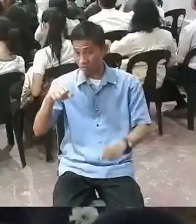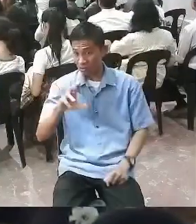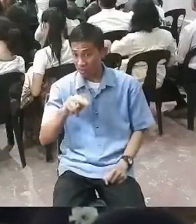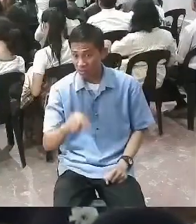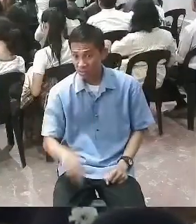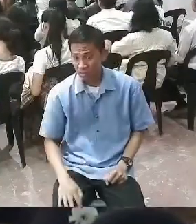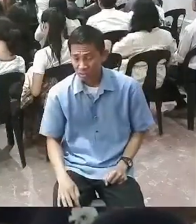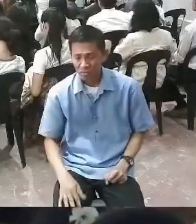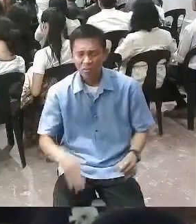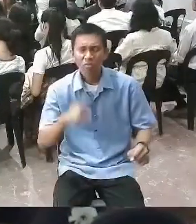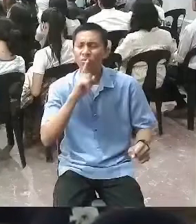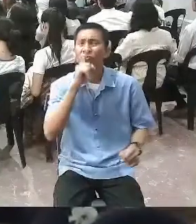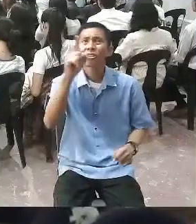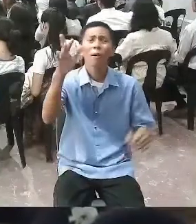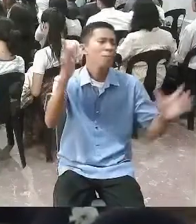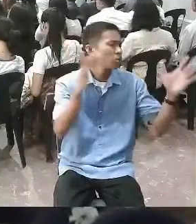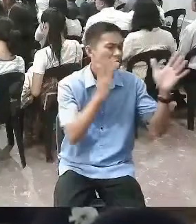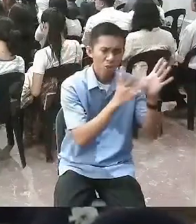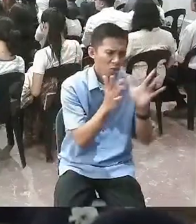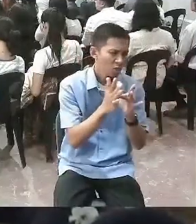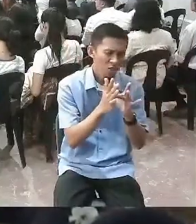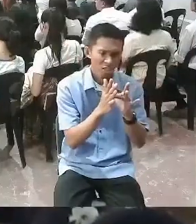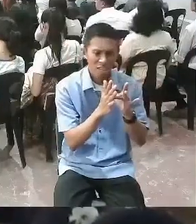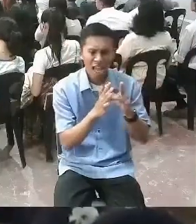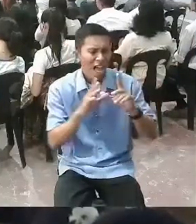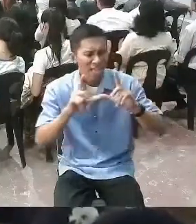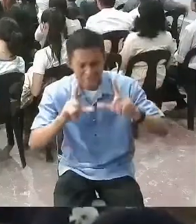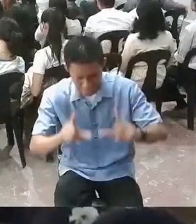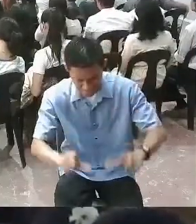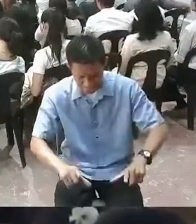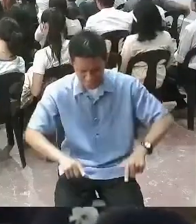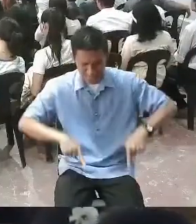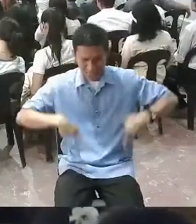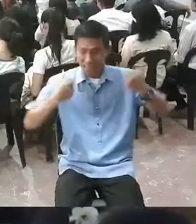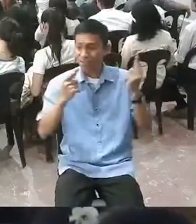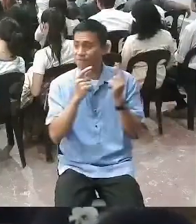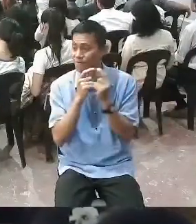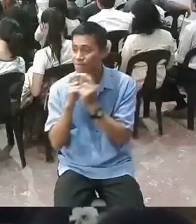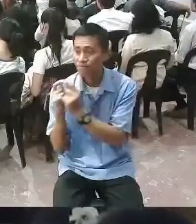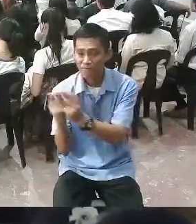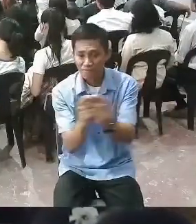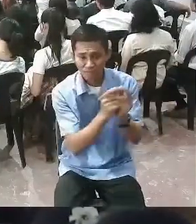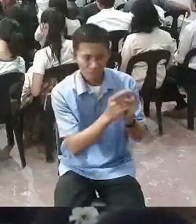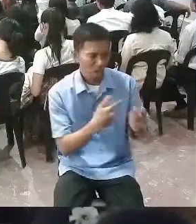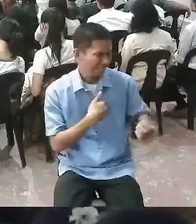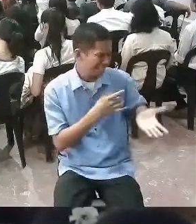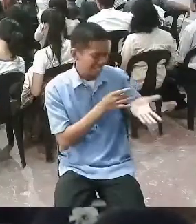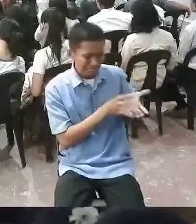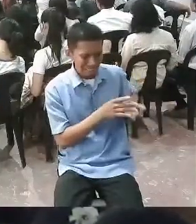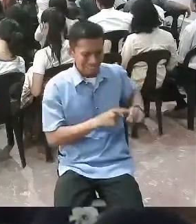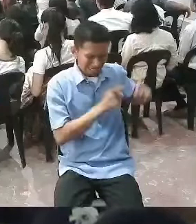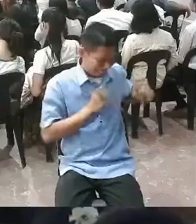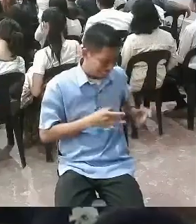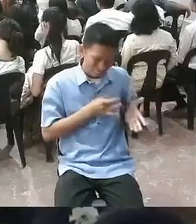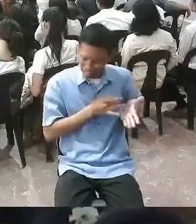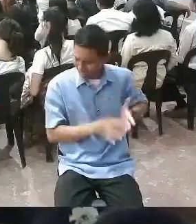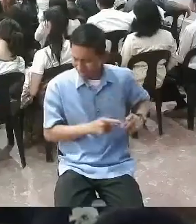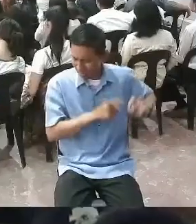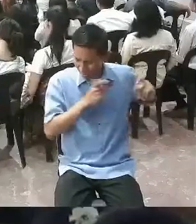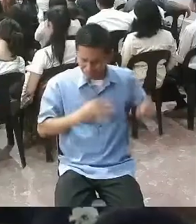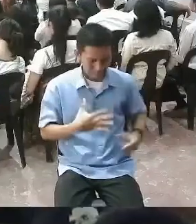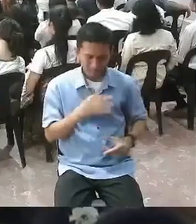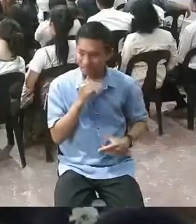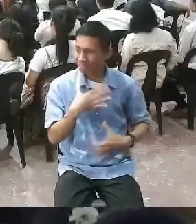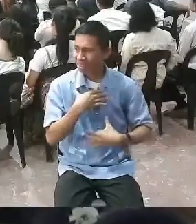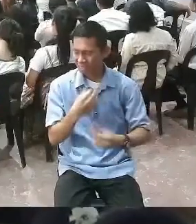he lives inside of you. I don't want to sin. I hate sin. I don't like sin.